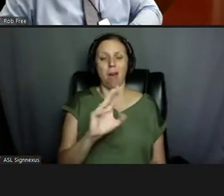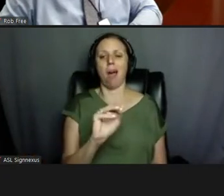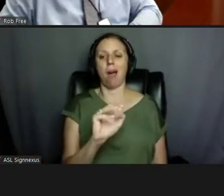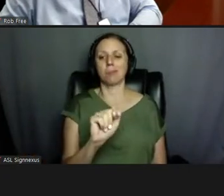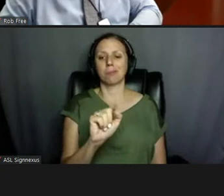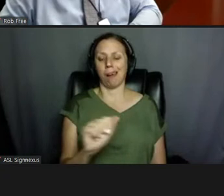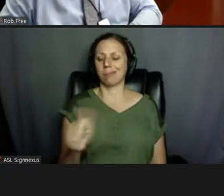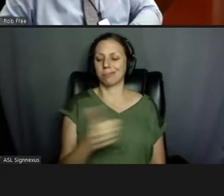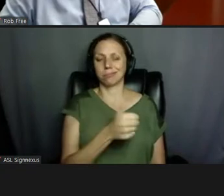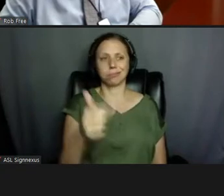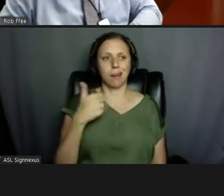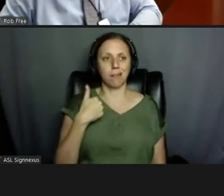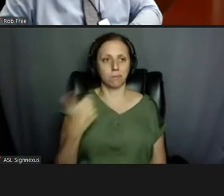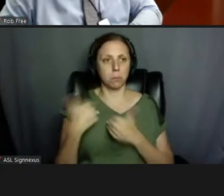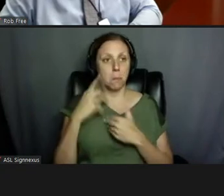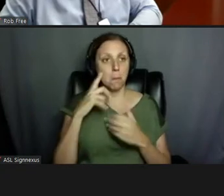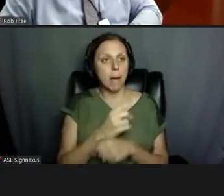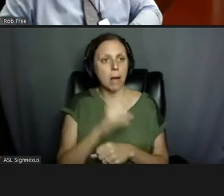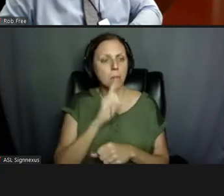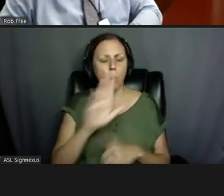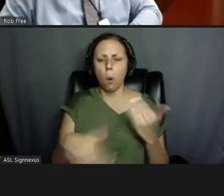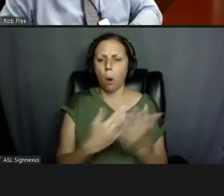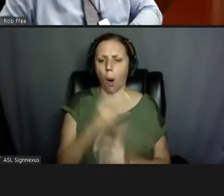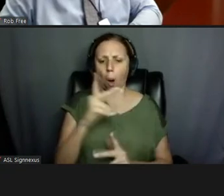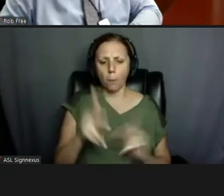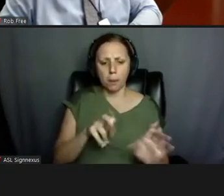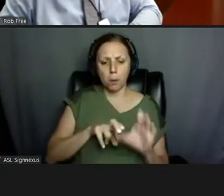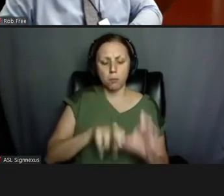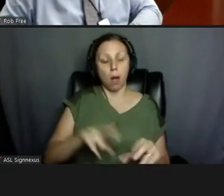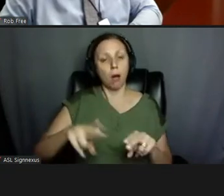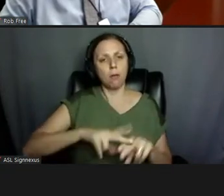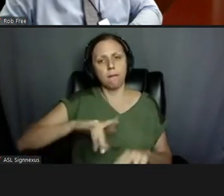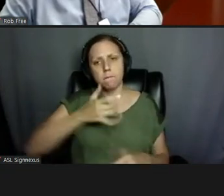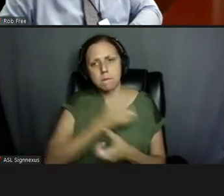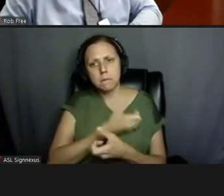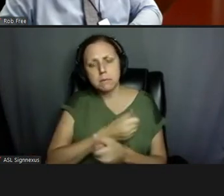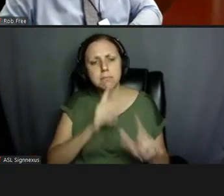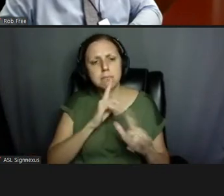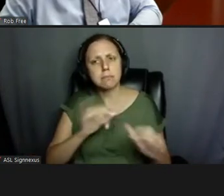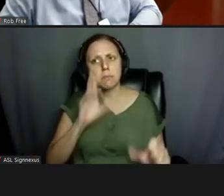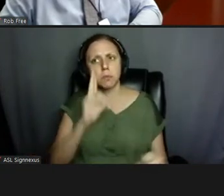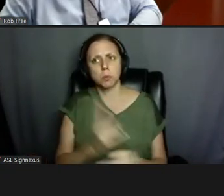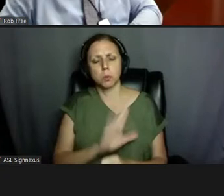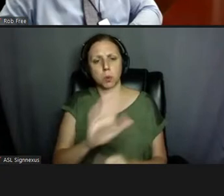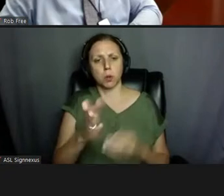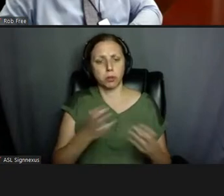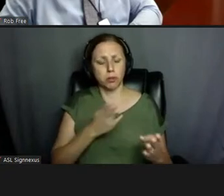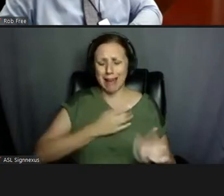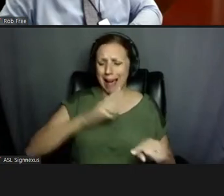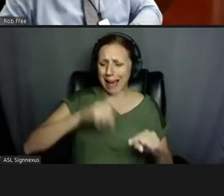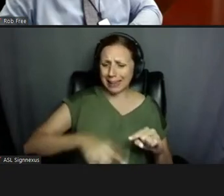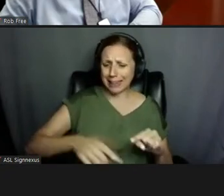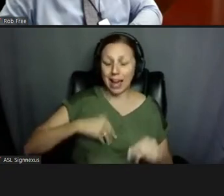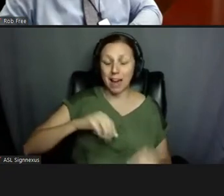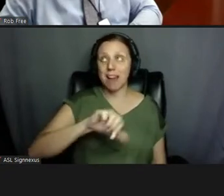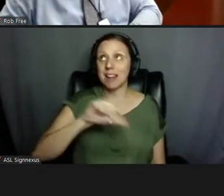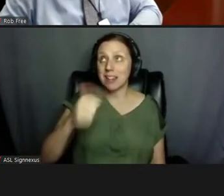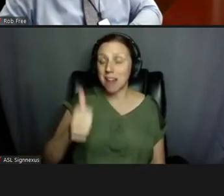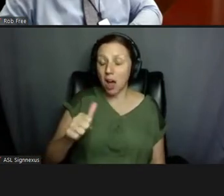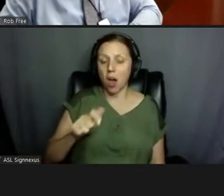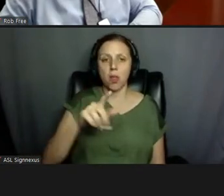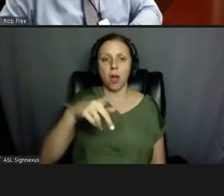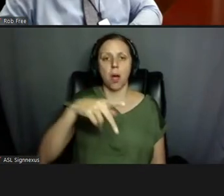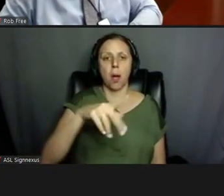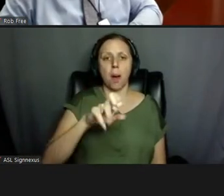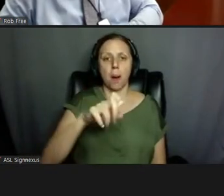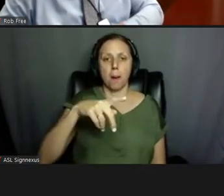to ensure that all of their riders feel safe while utilizing your service. I cannot carry another pepper spray. I cannot take another